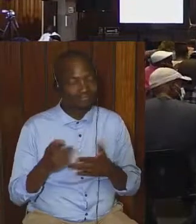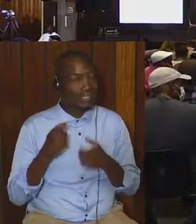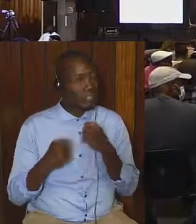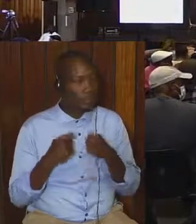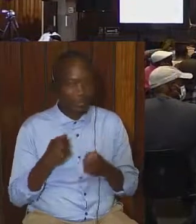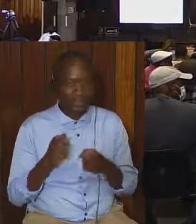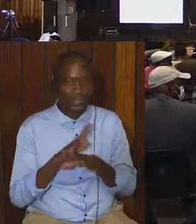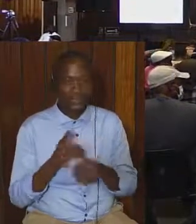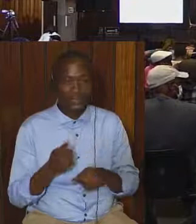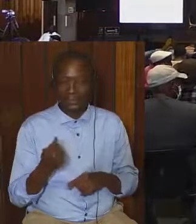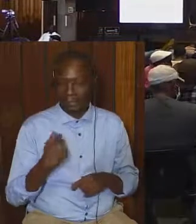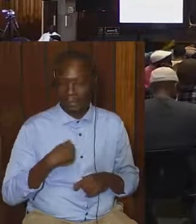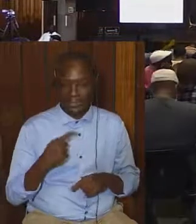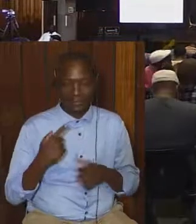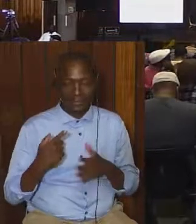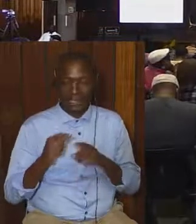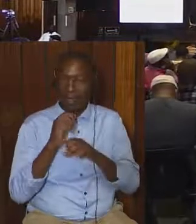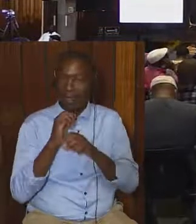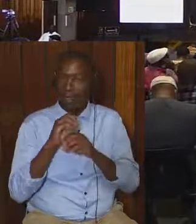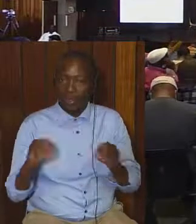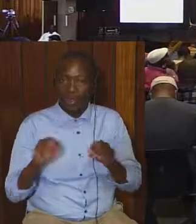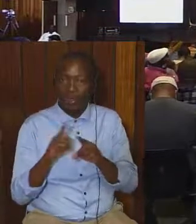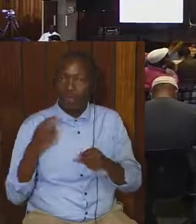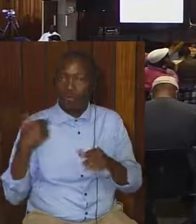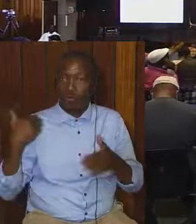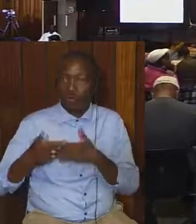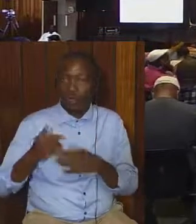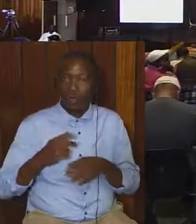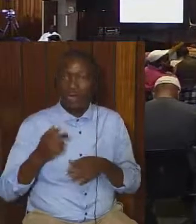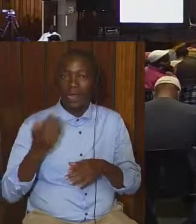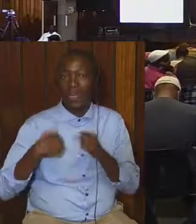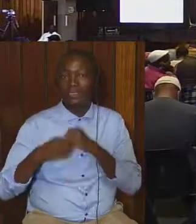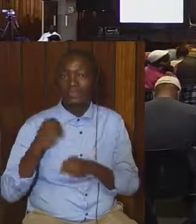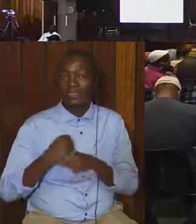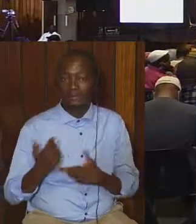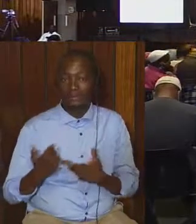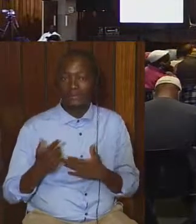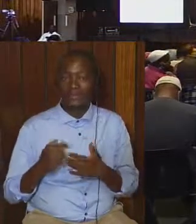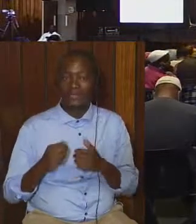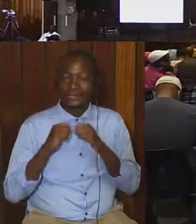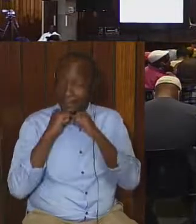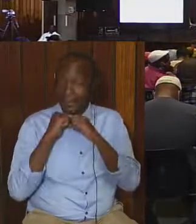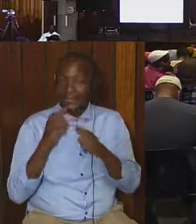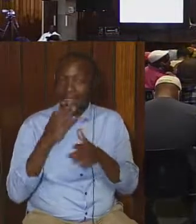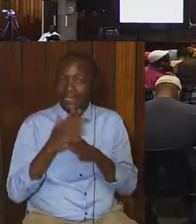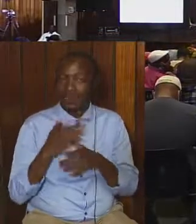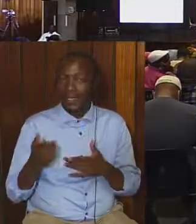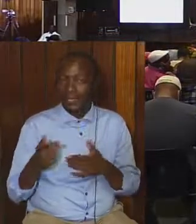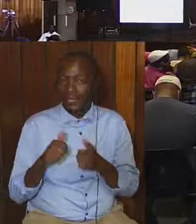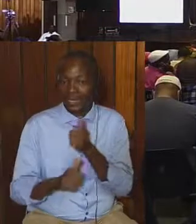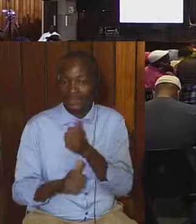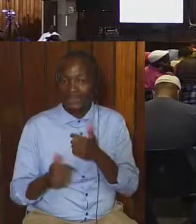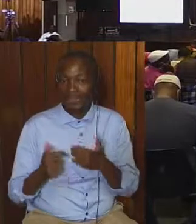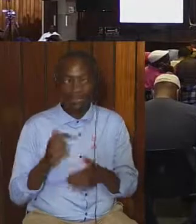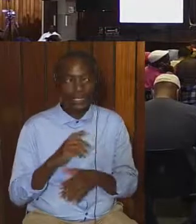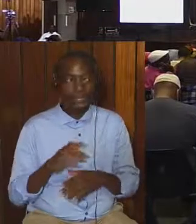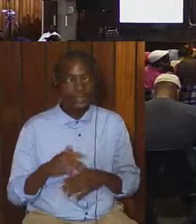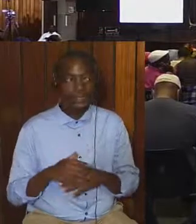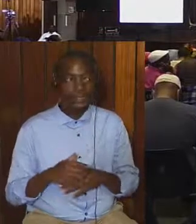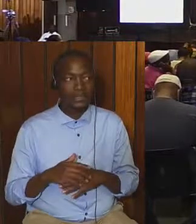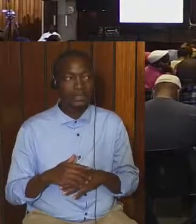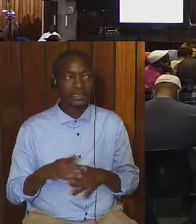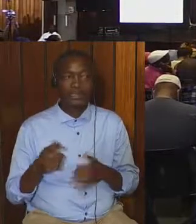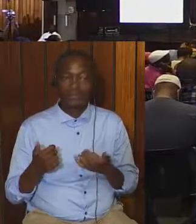paid since last year. There is some parents who are working under that owner of the subcontractor. Even the